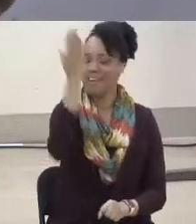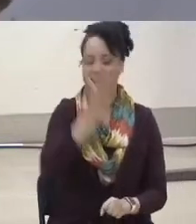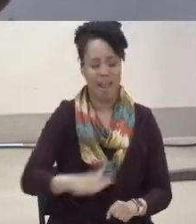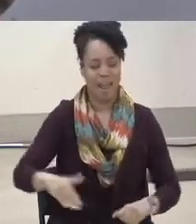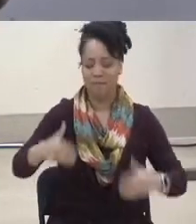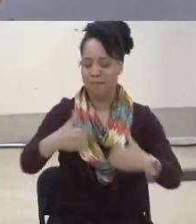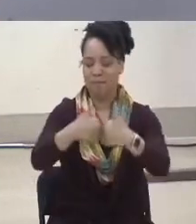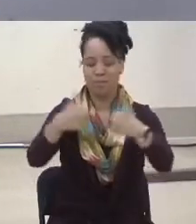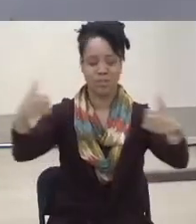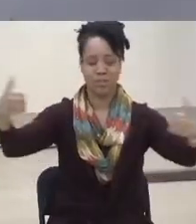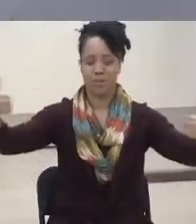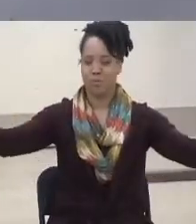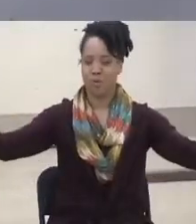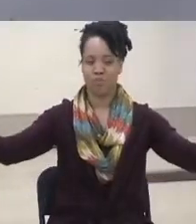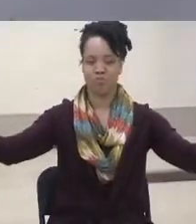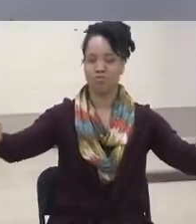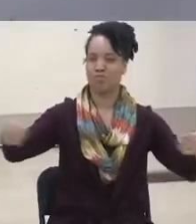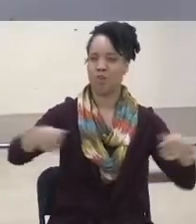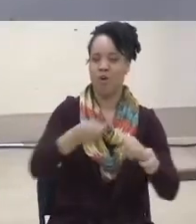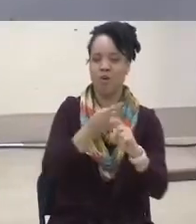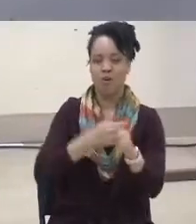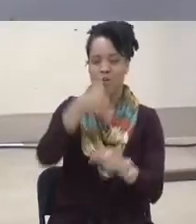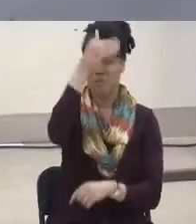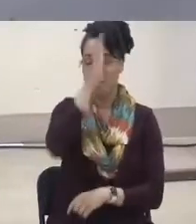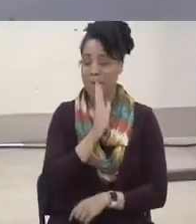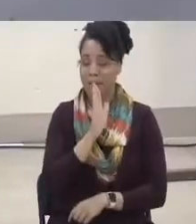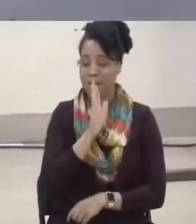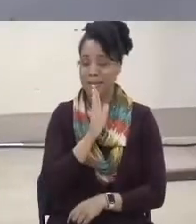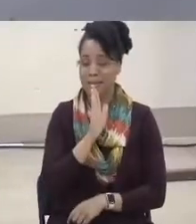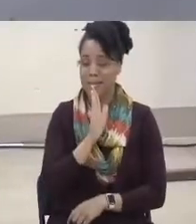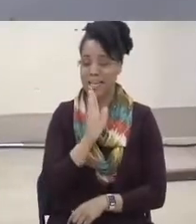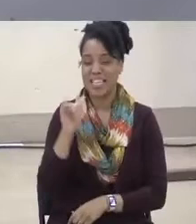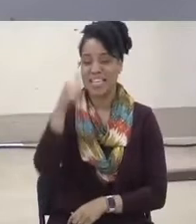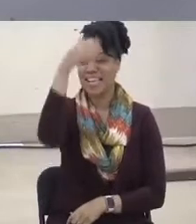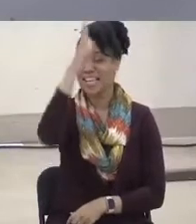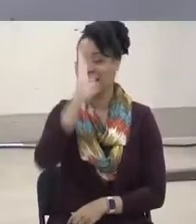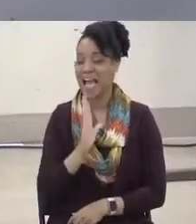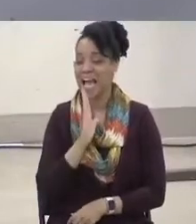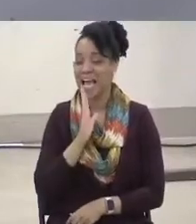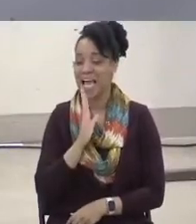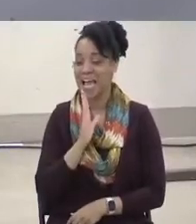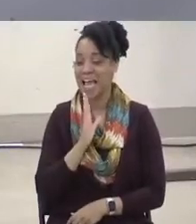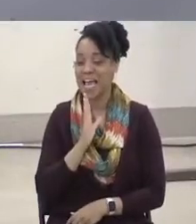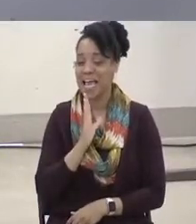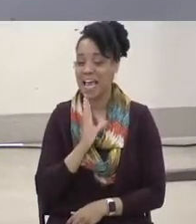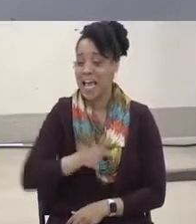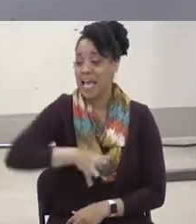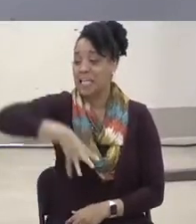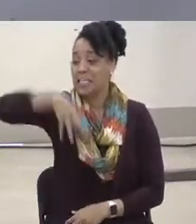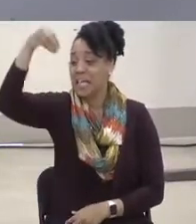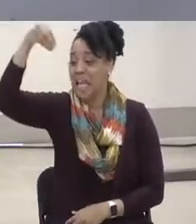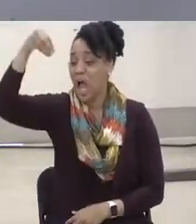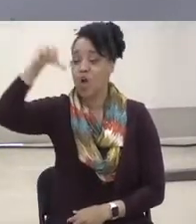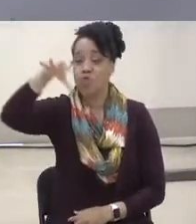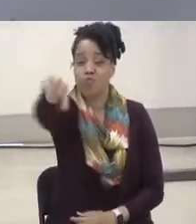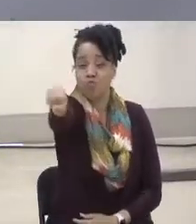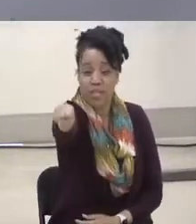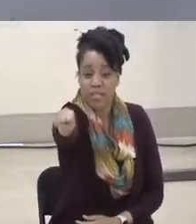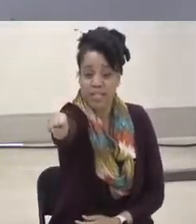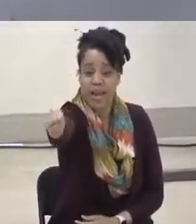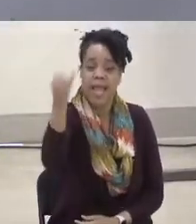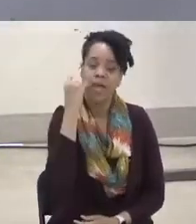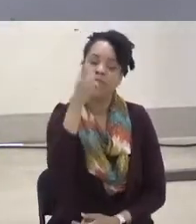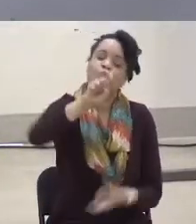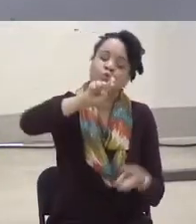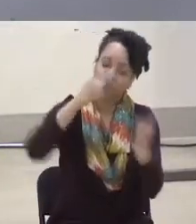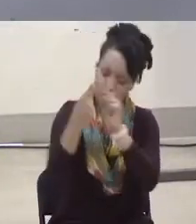so far from God pero nunca te podrás separar lo suficiente that God is out of reach if you turn. que tú no puedas